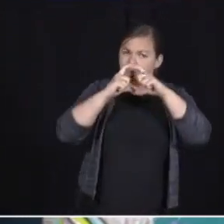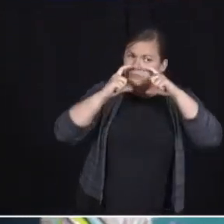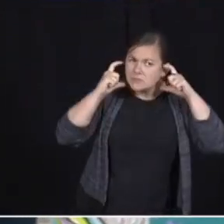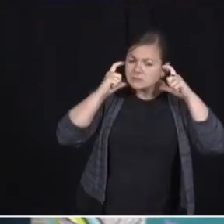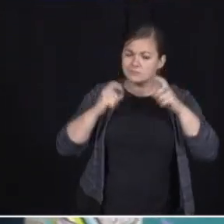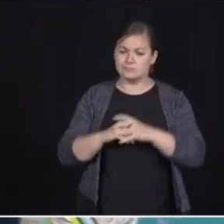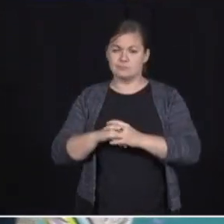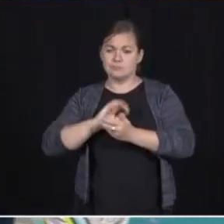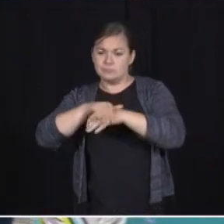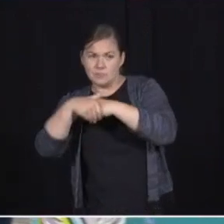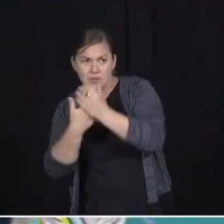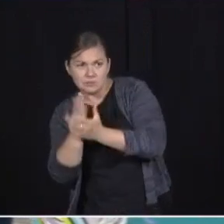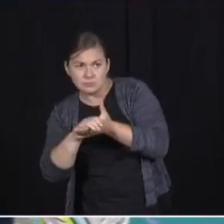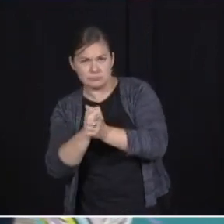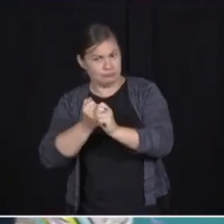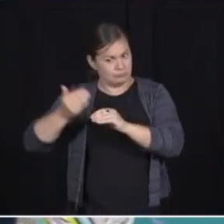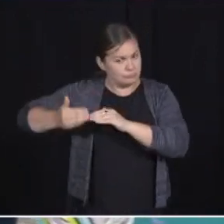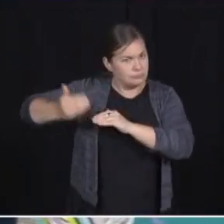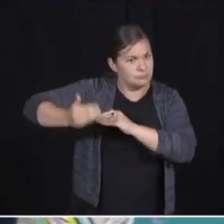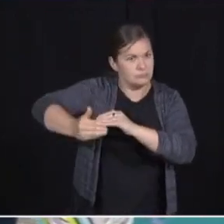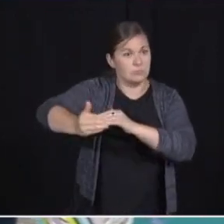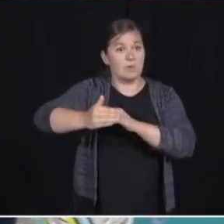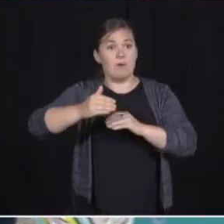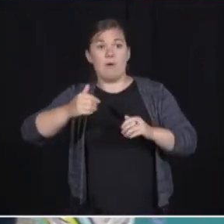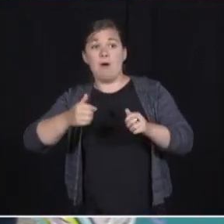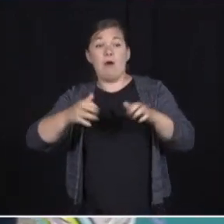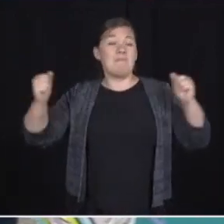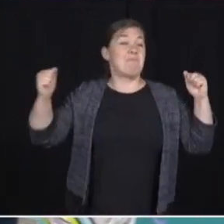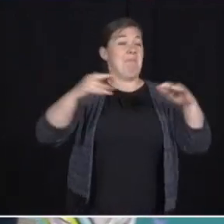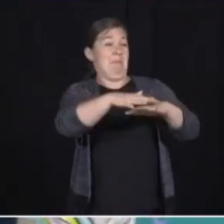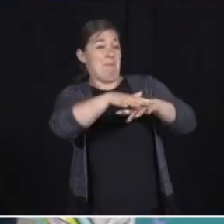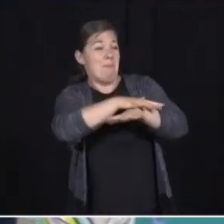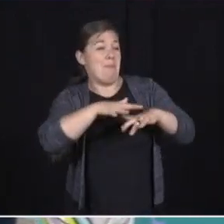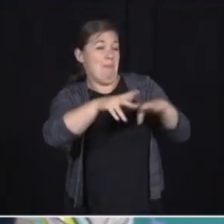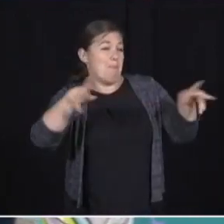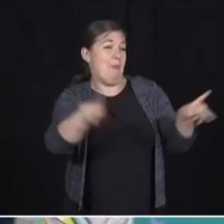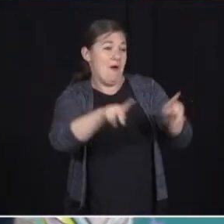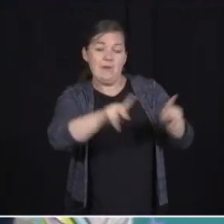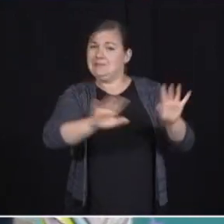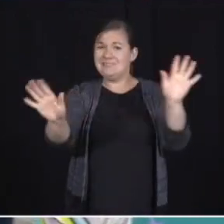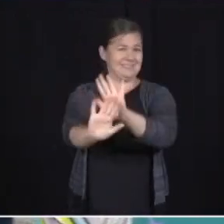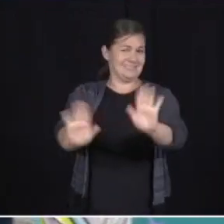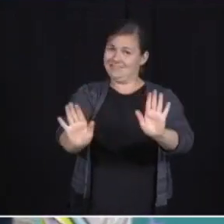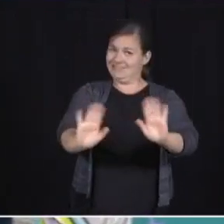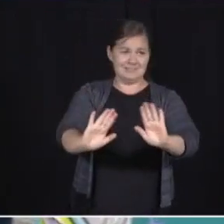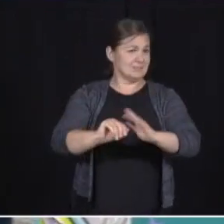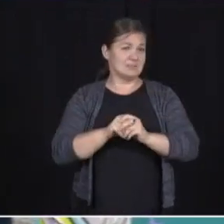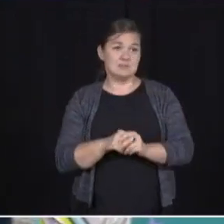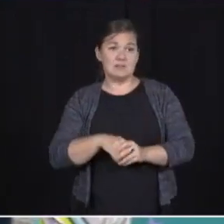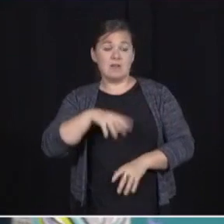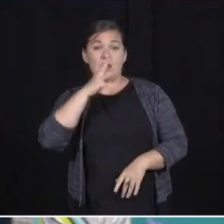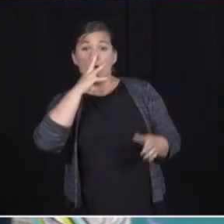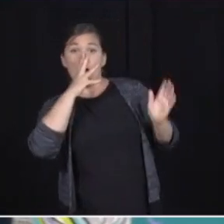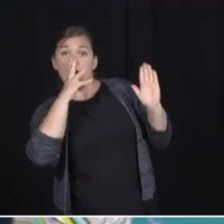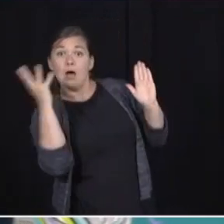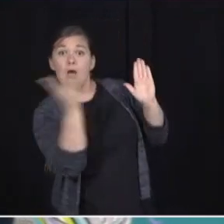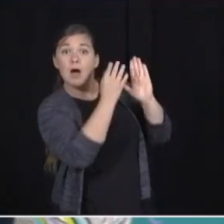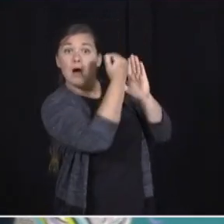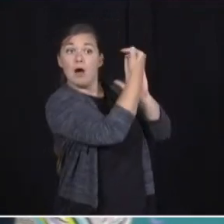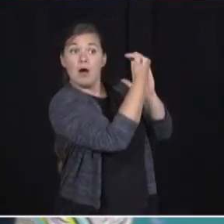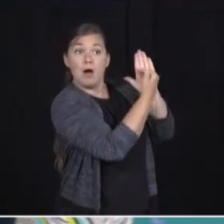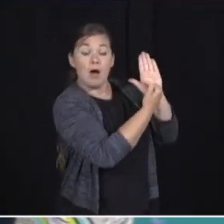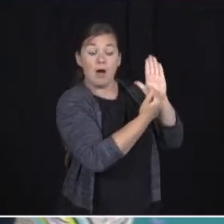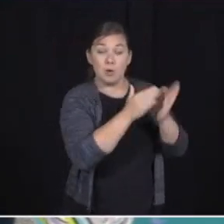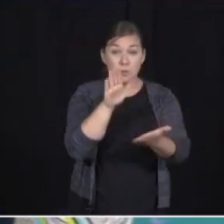large gatherings and parties, because it's the difference between our kids going back to school or not in September,